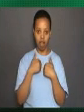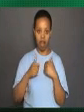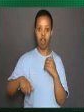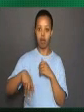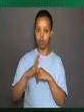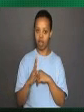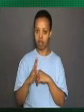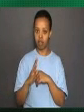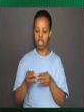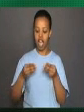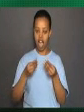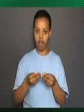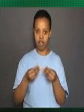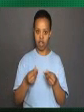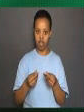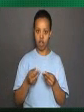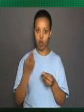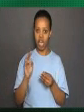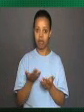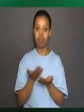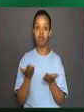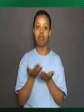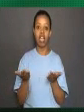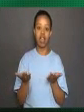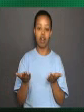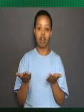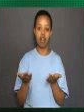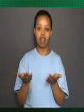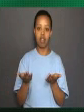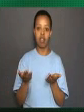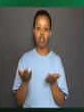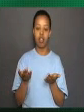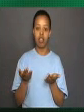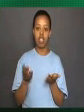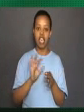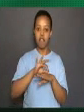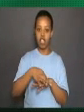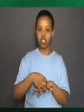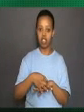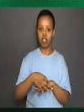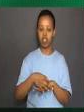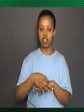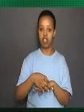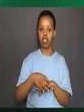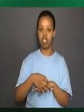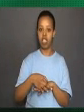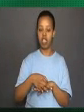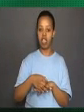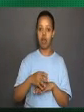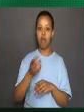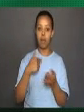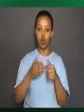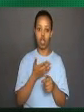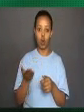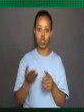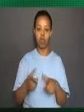plant, soil, or substance in which infectious agents normally live and